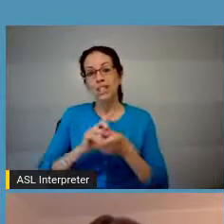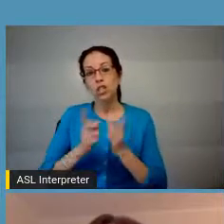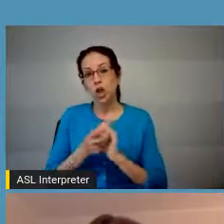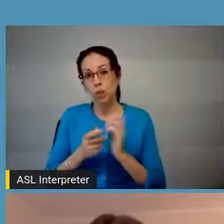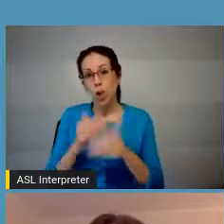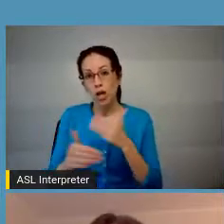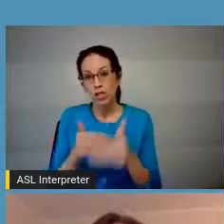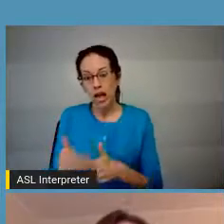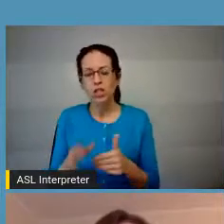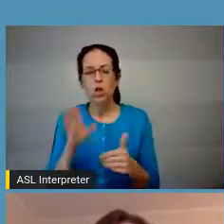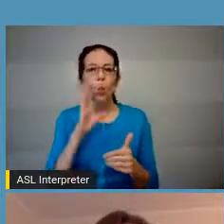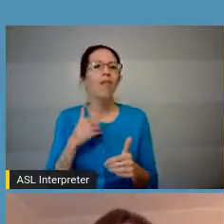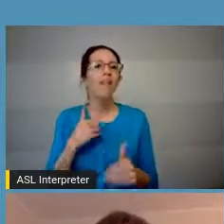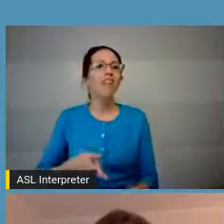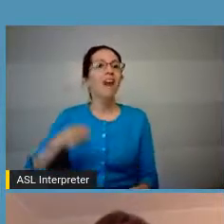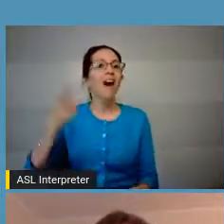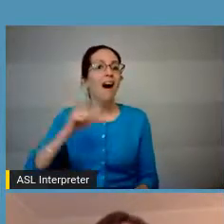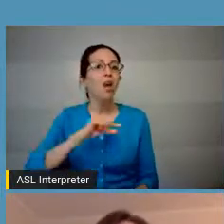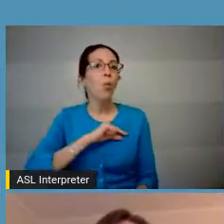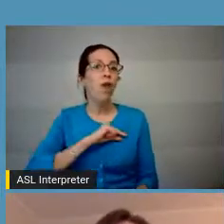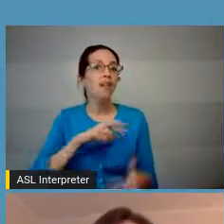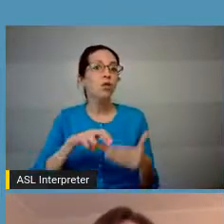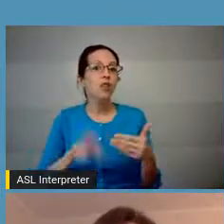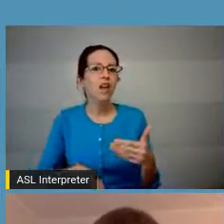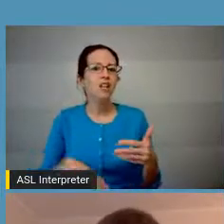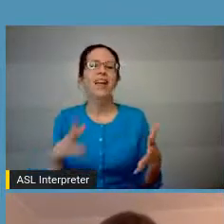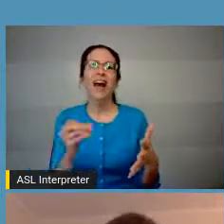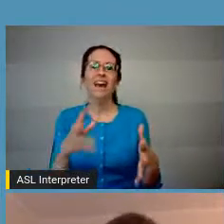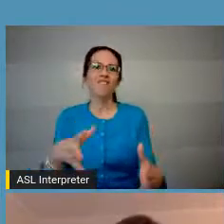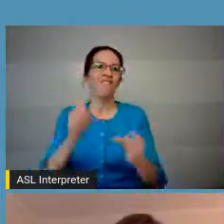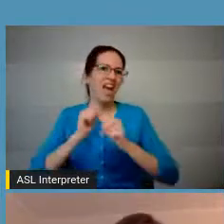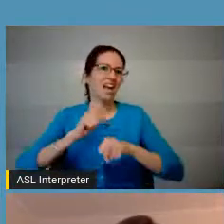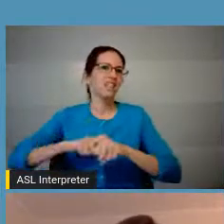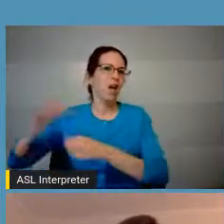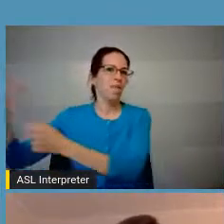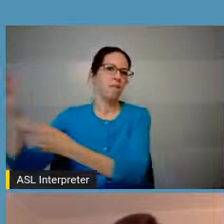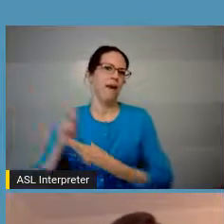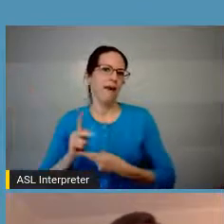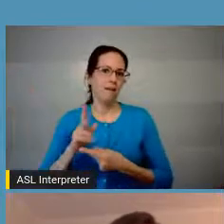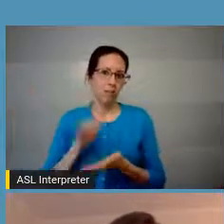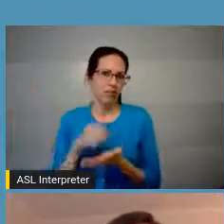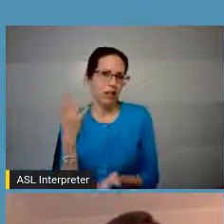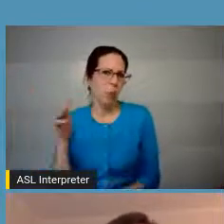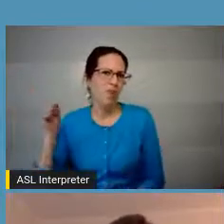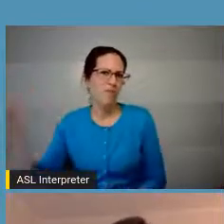to get high quality results and a fast turnaround because that's what you're paying for, usually.